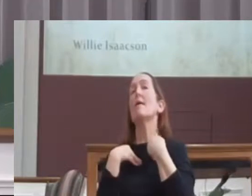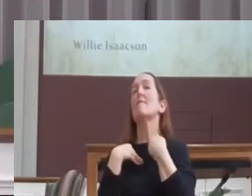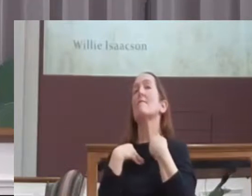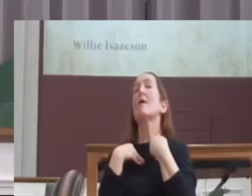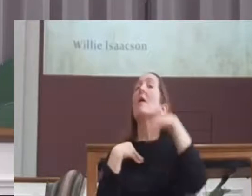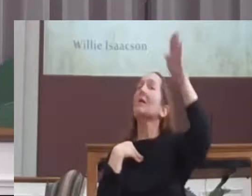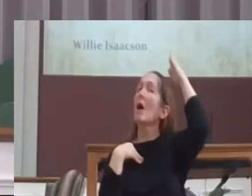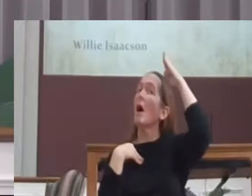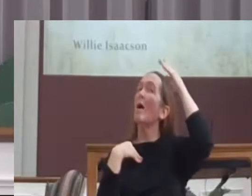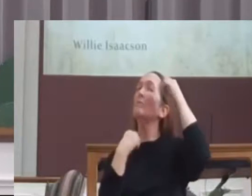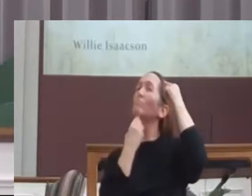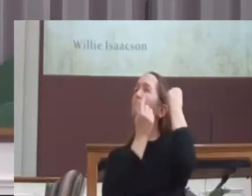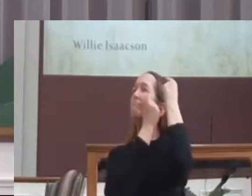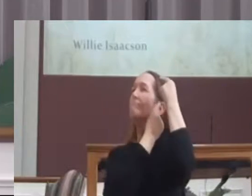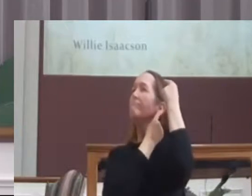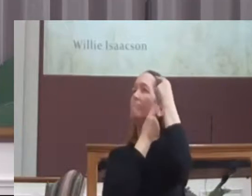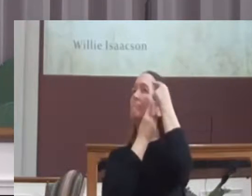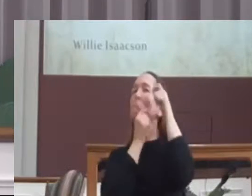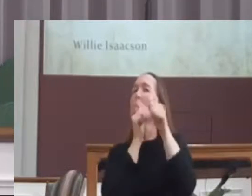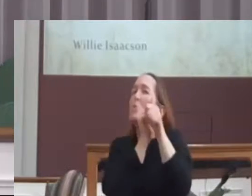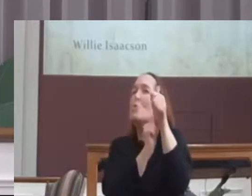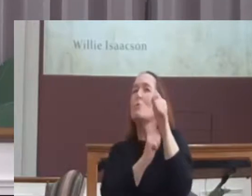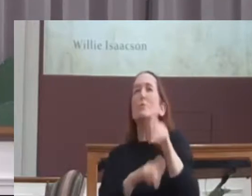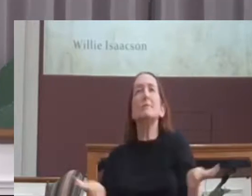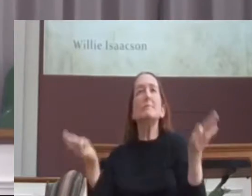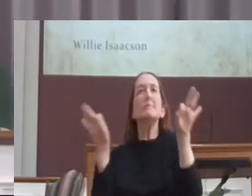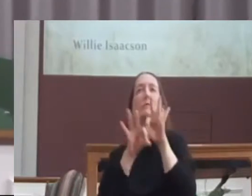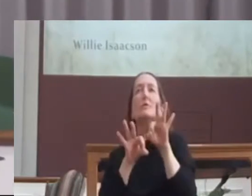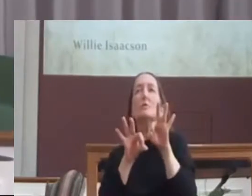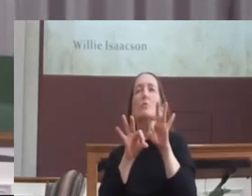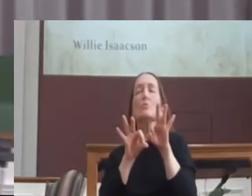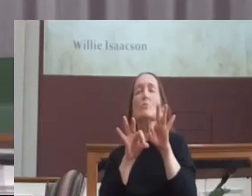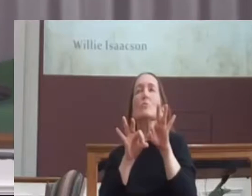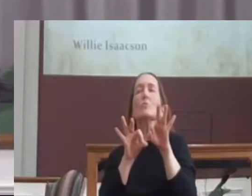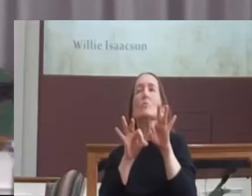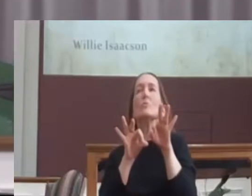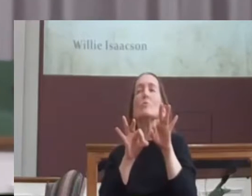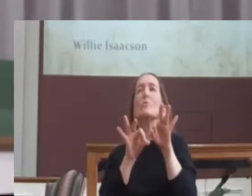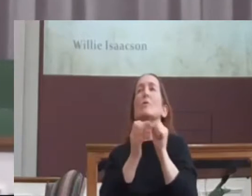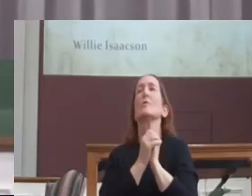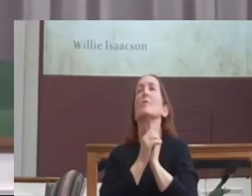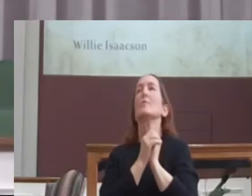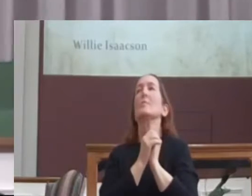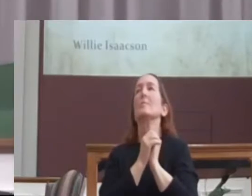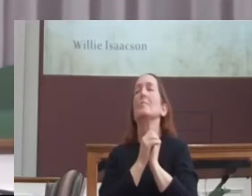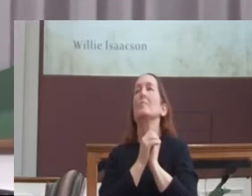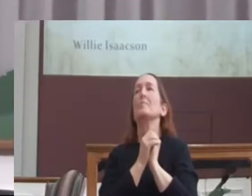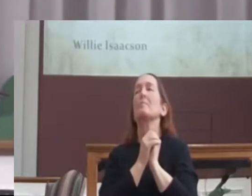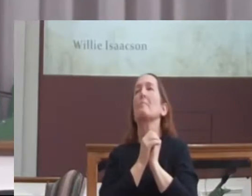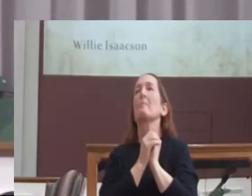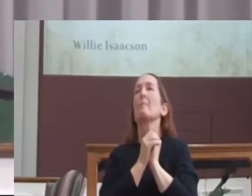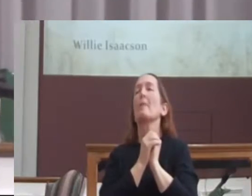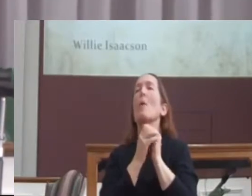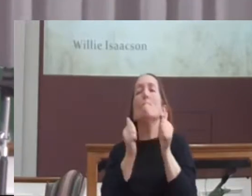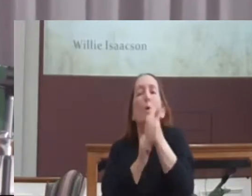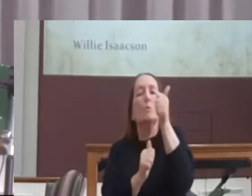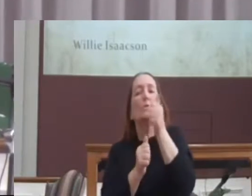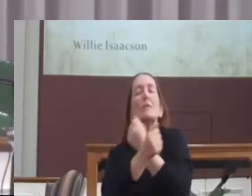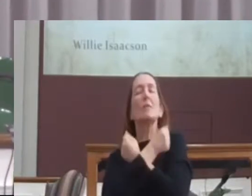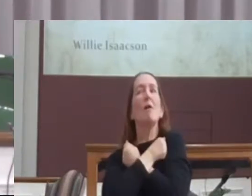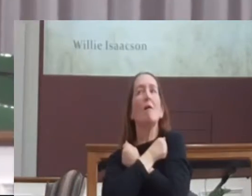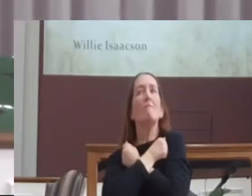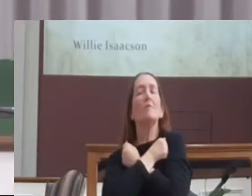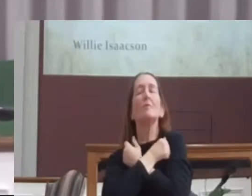What is it that you have that God would consider most dear?